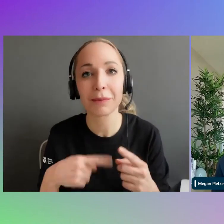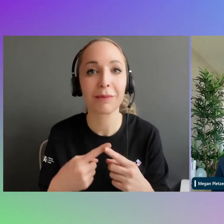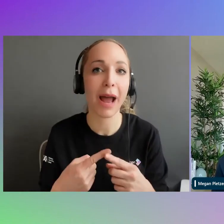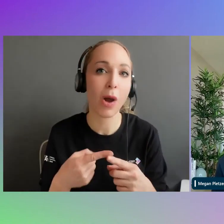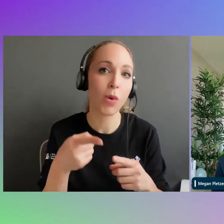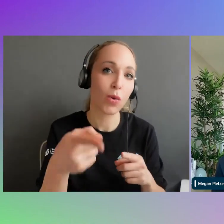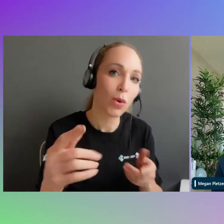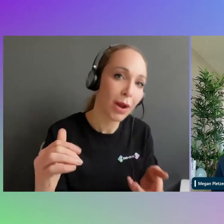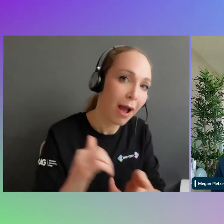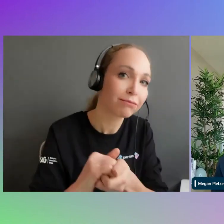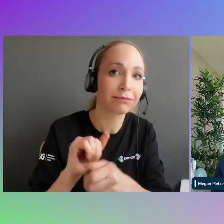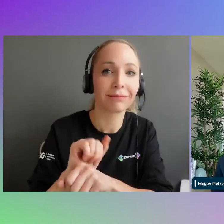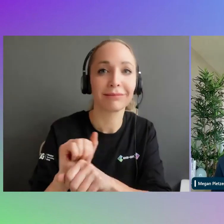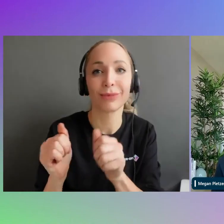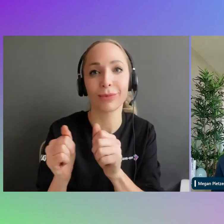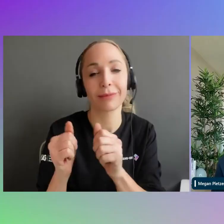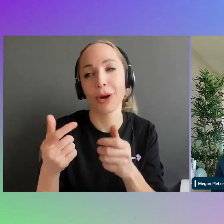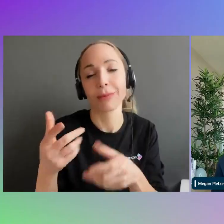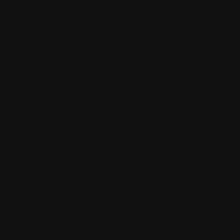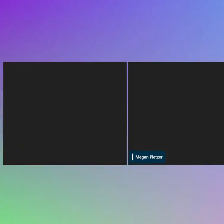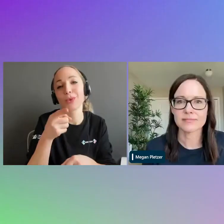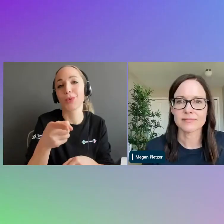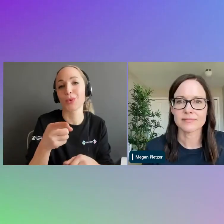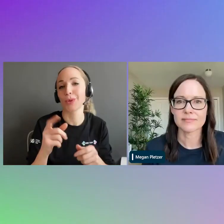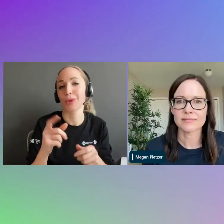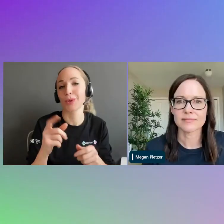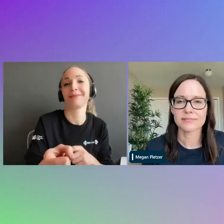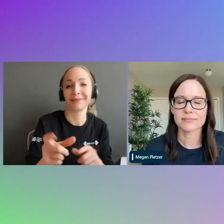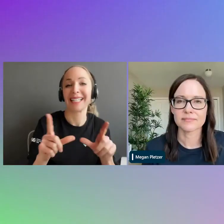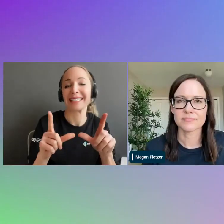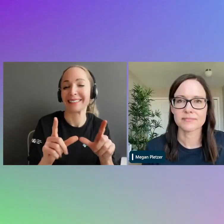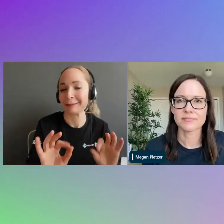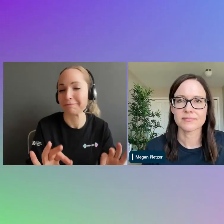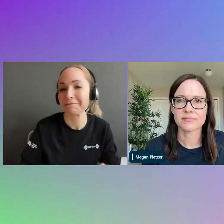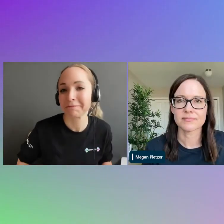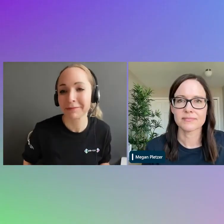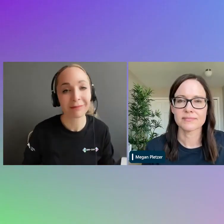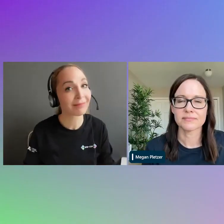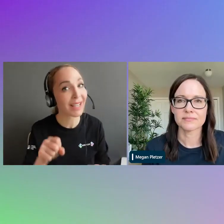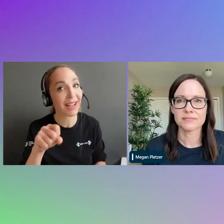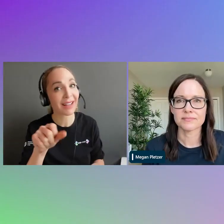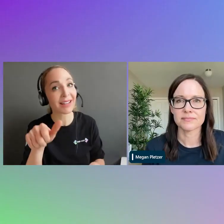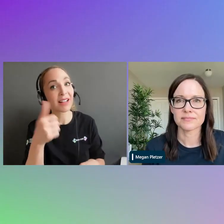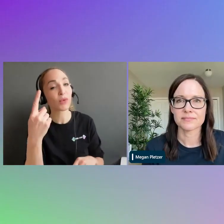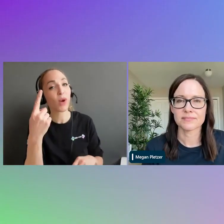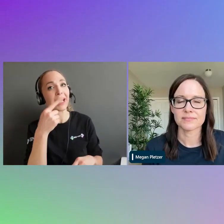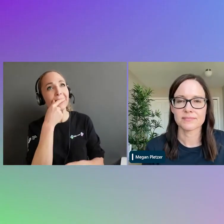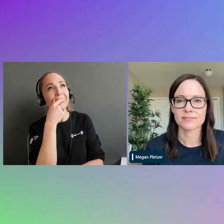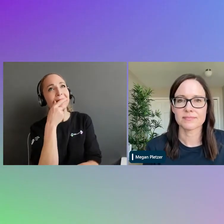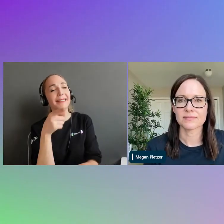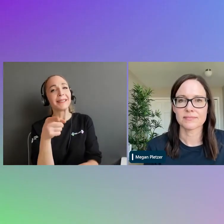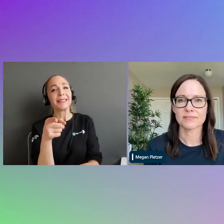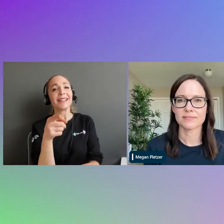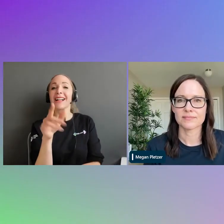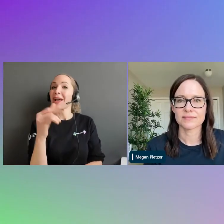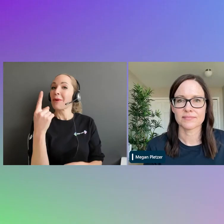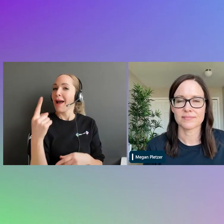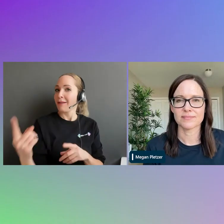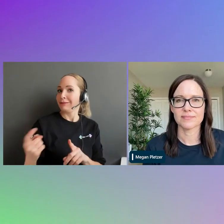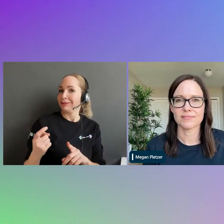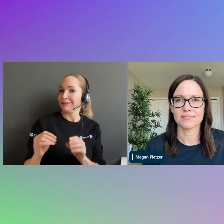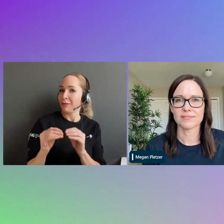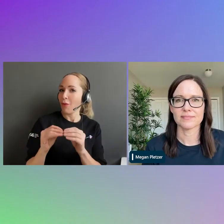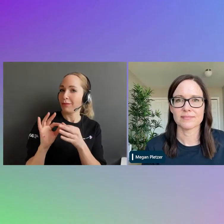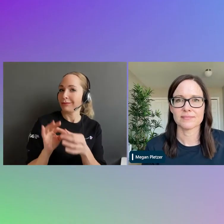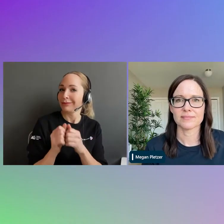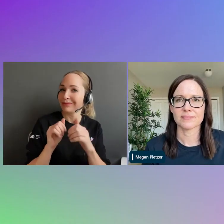up with a license. Yeah. All right. Another one. This is more of an